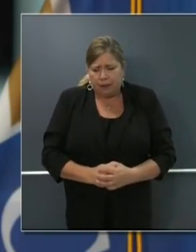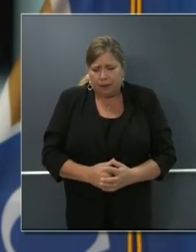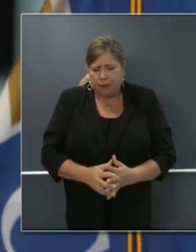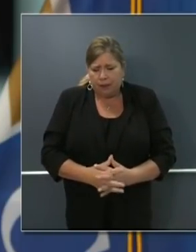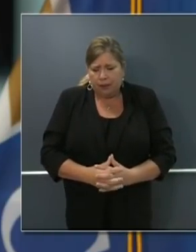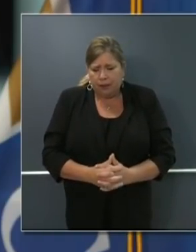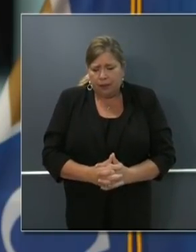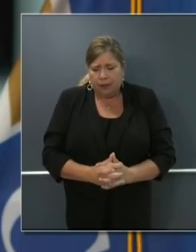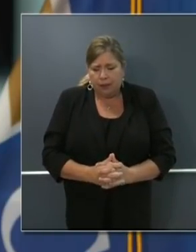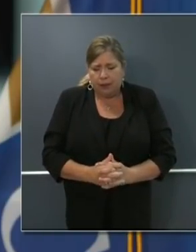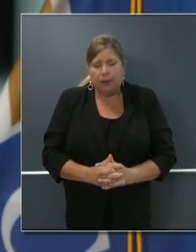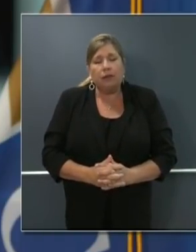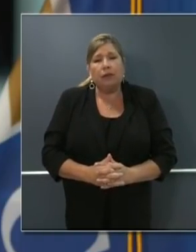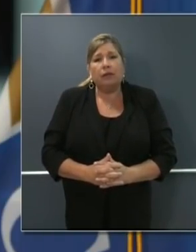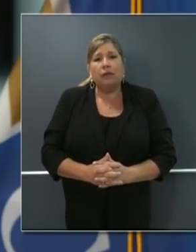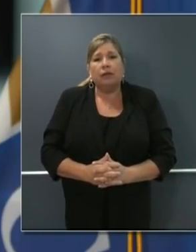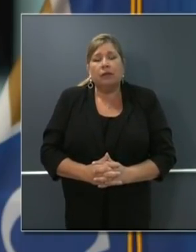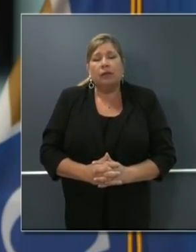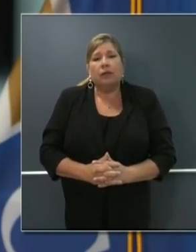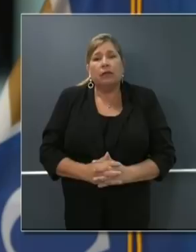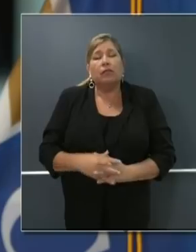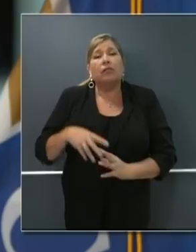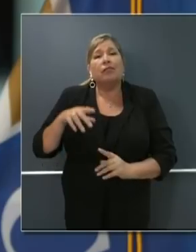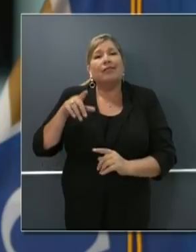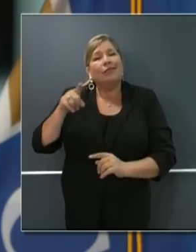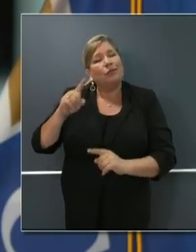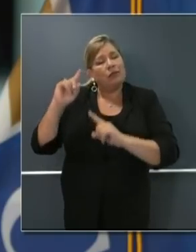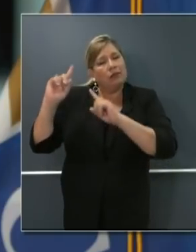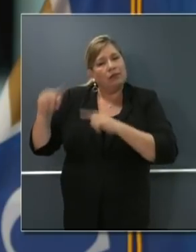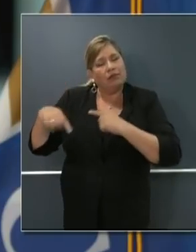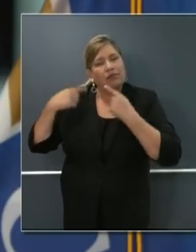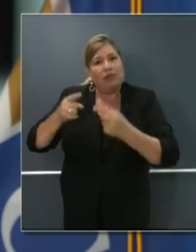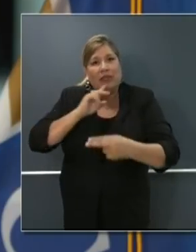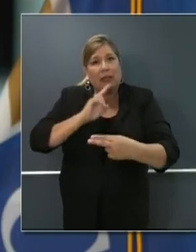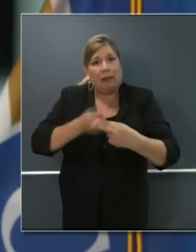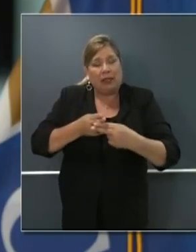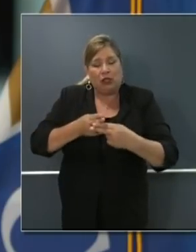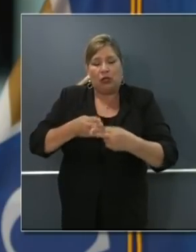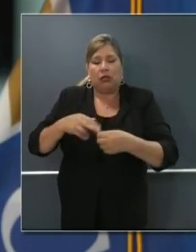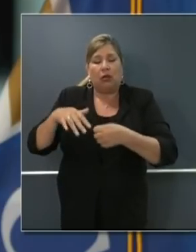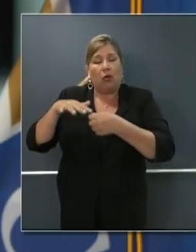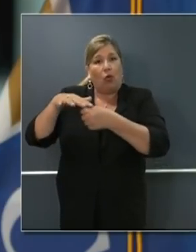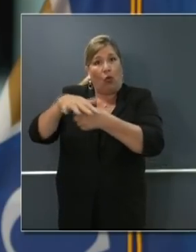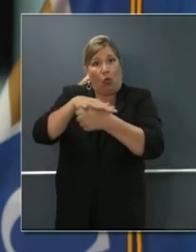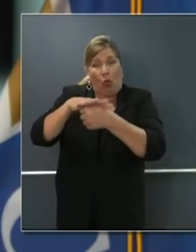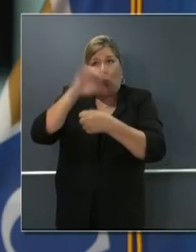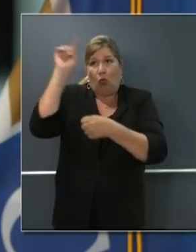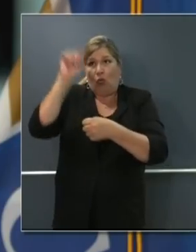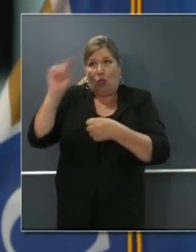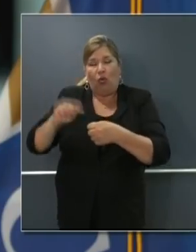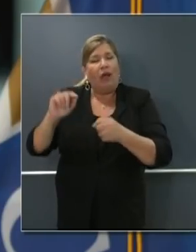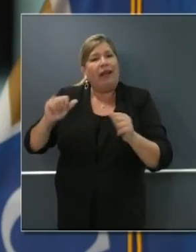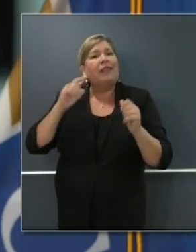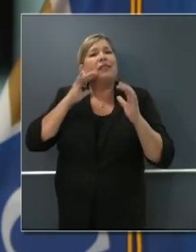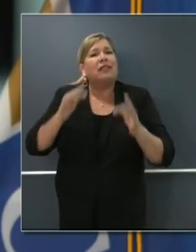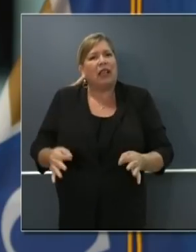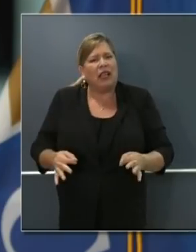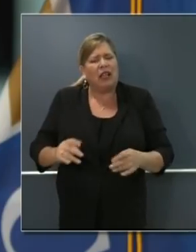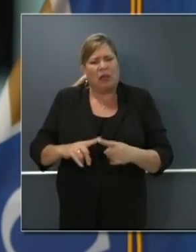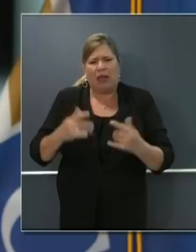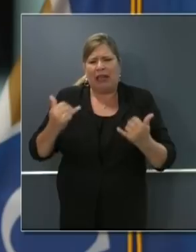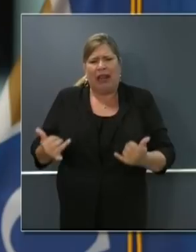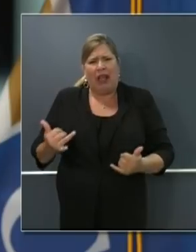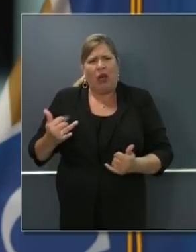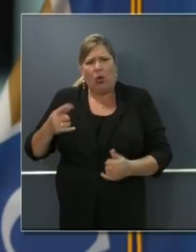Orange County who say that such a beach closure is not necessary? And what's your enforcement plan on this? Is it up